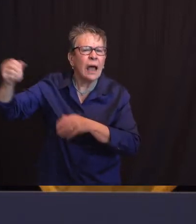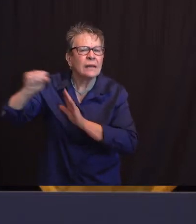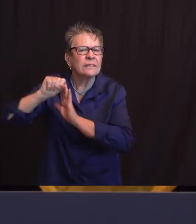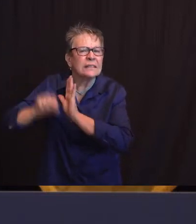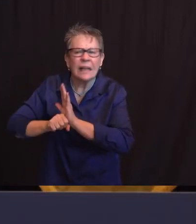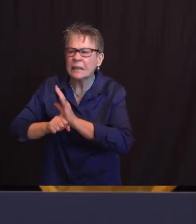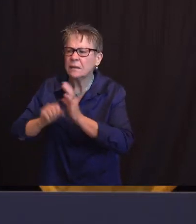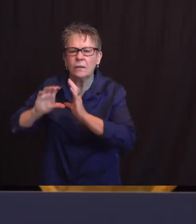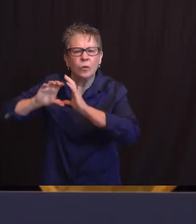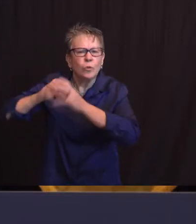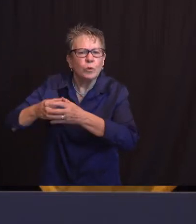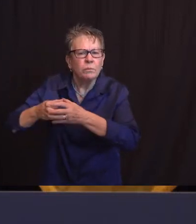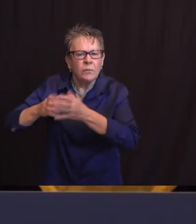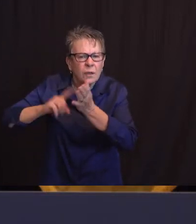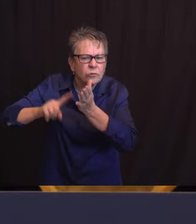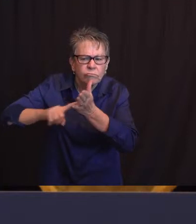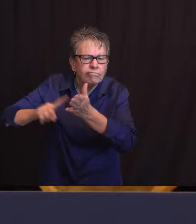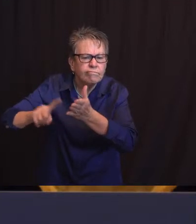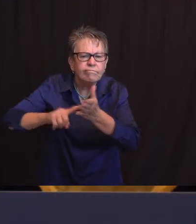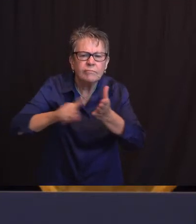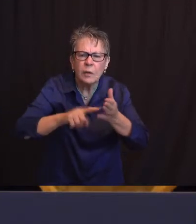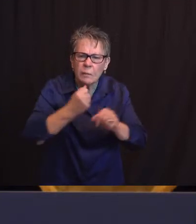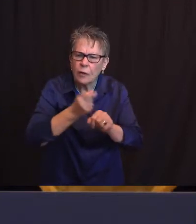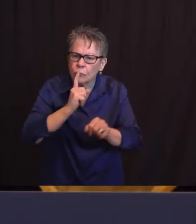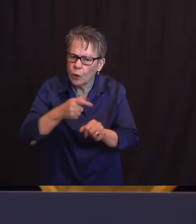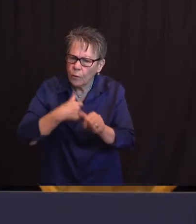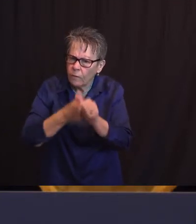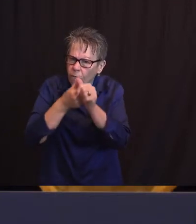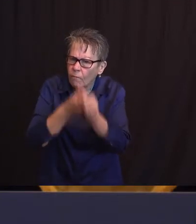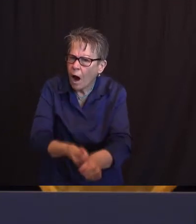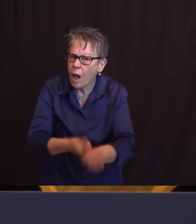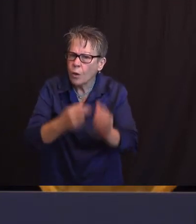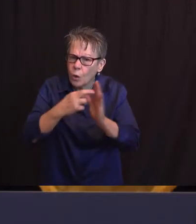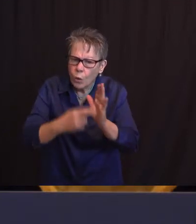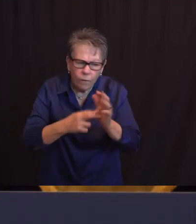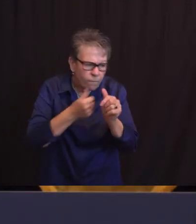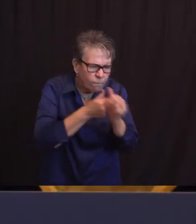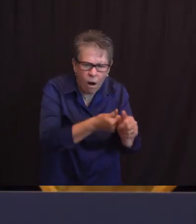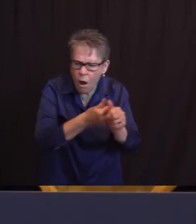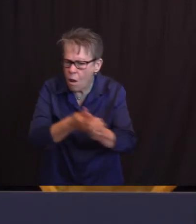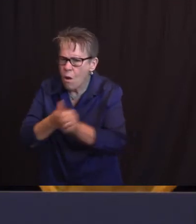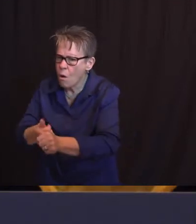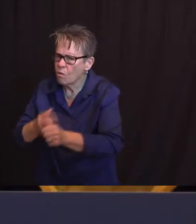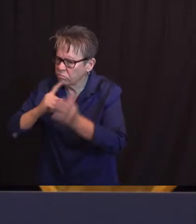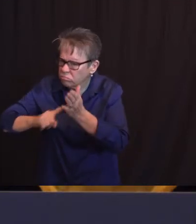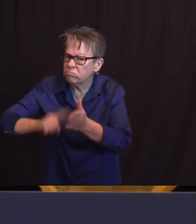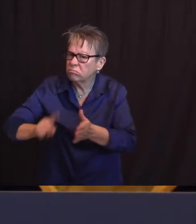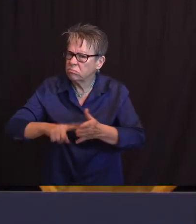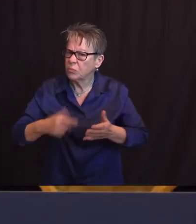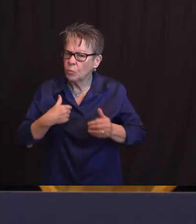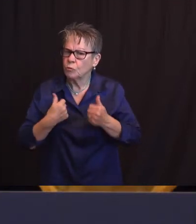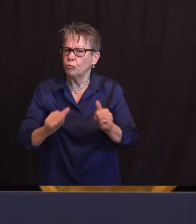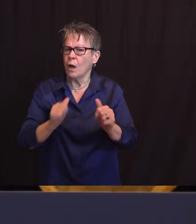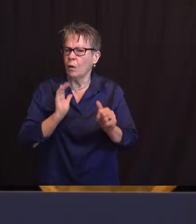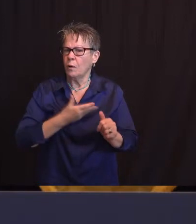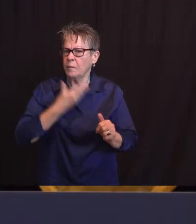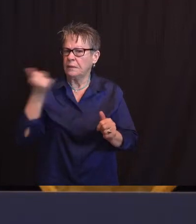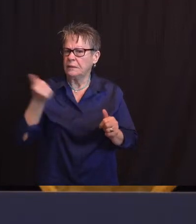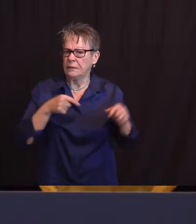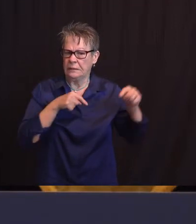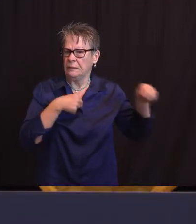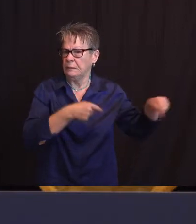needed, laws that needed to be passed and signed, much of which has occurred. We